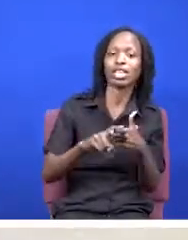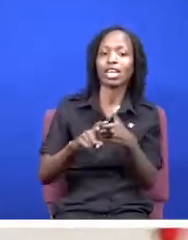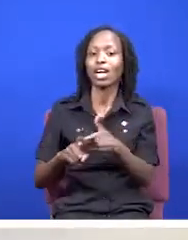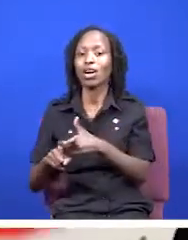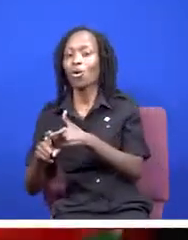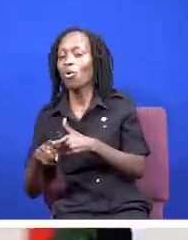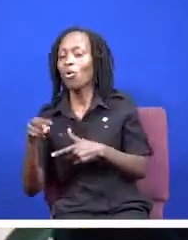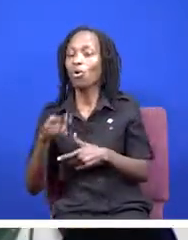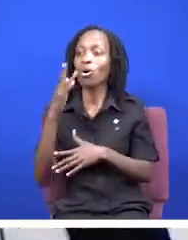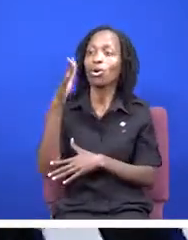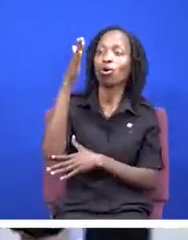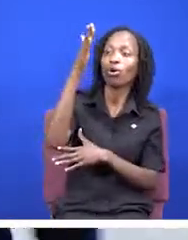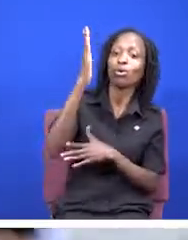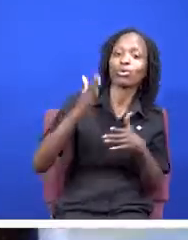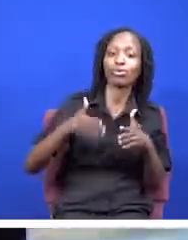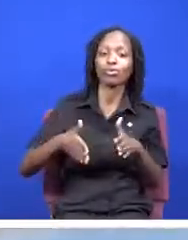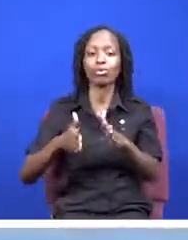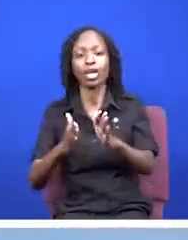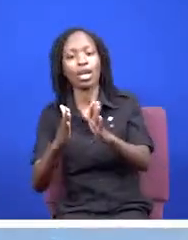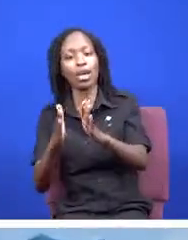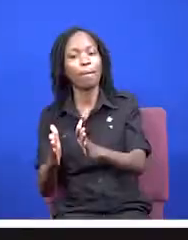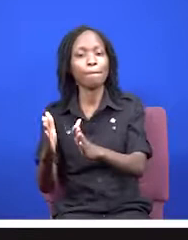then walk God straight and narrow.